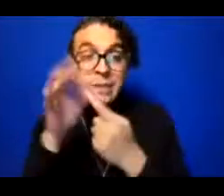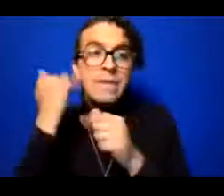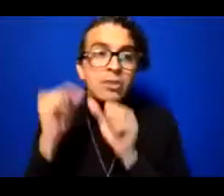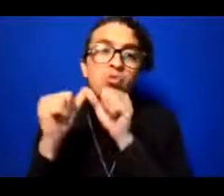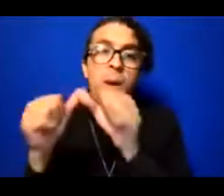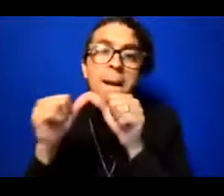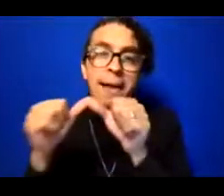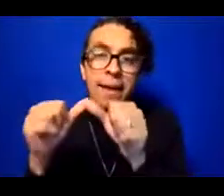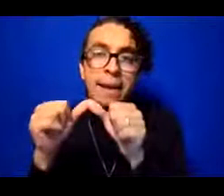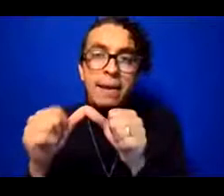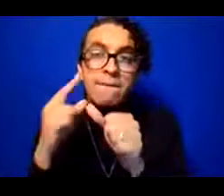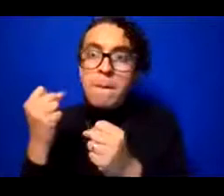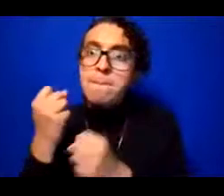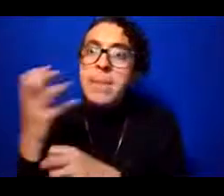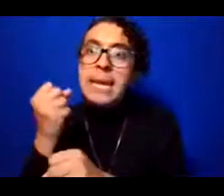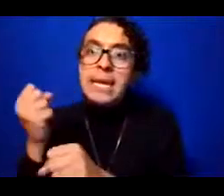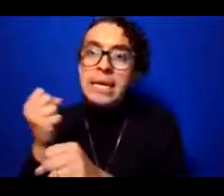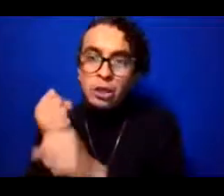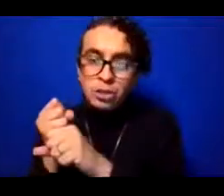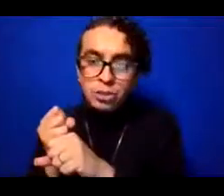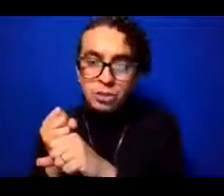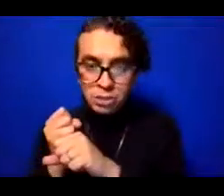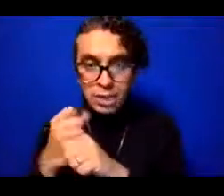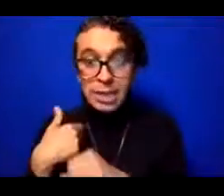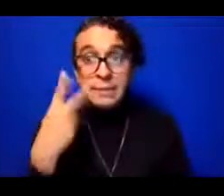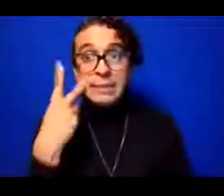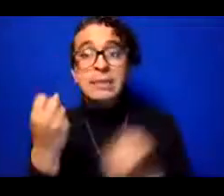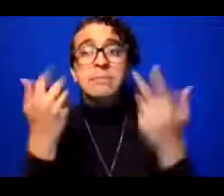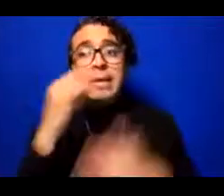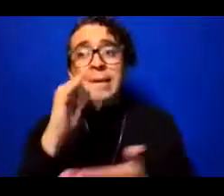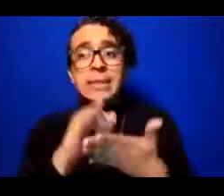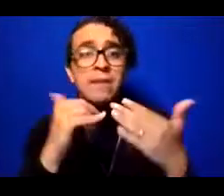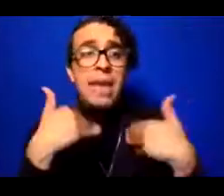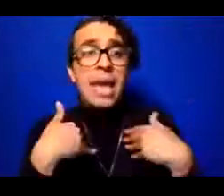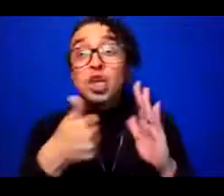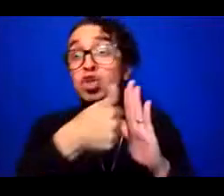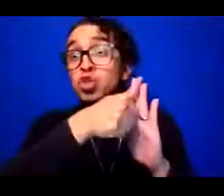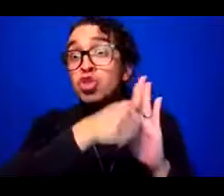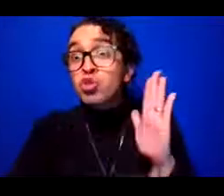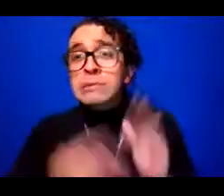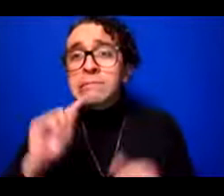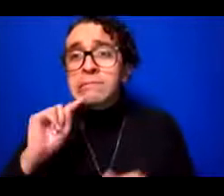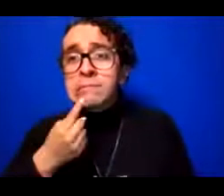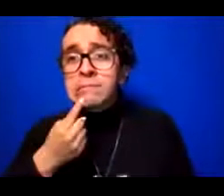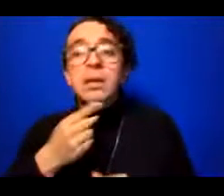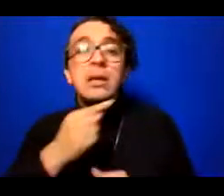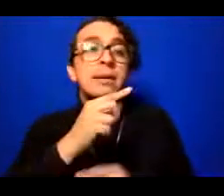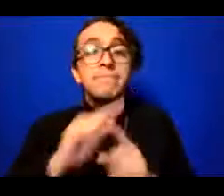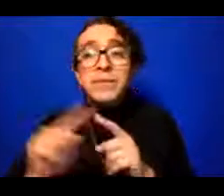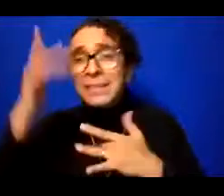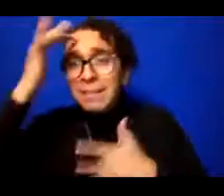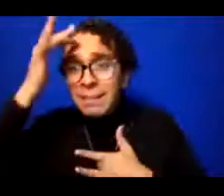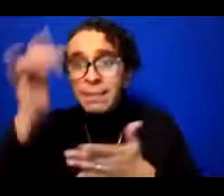pain over many, over years. And I've seen a lot of kids that have had major surgeries or have had certain types of illnesses where they've